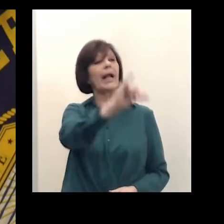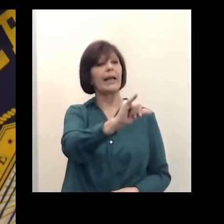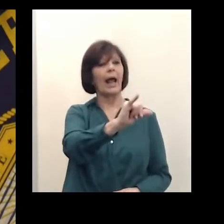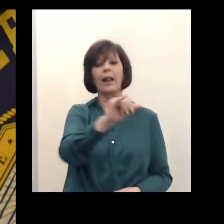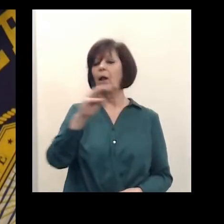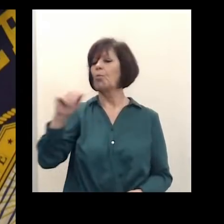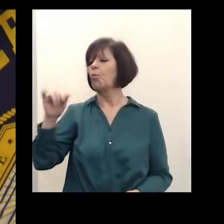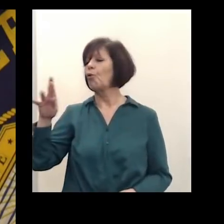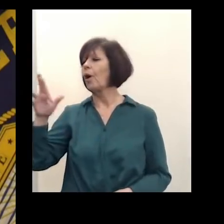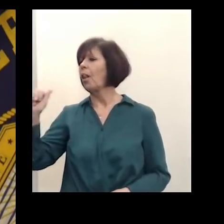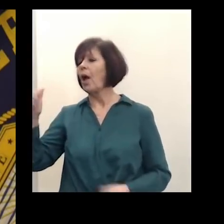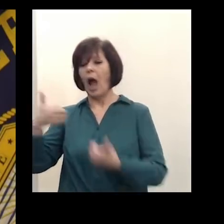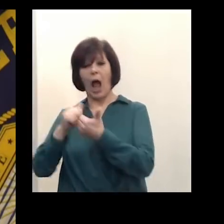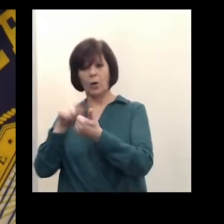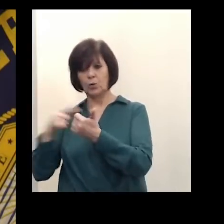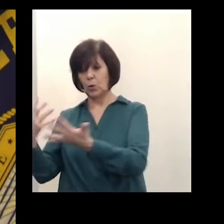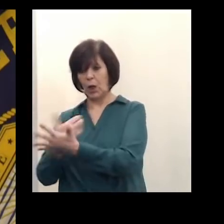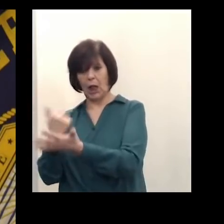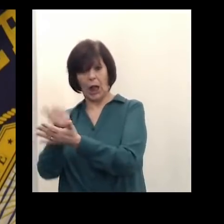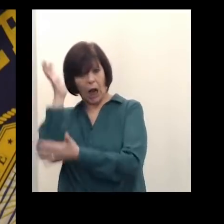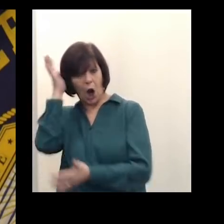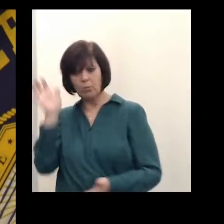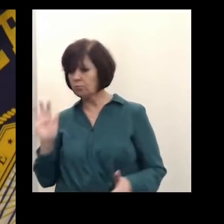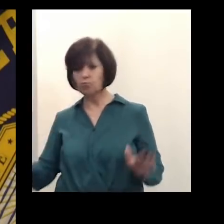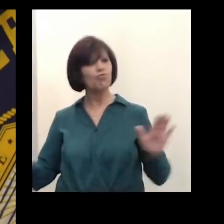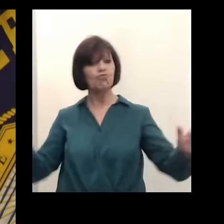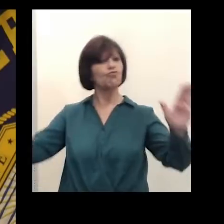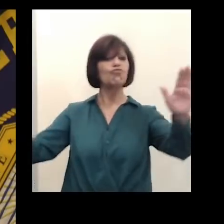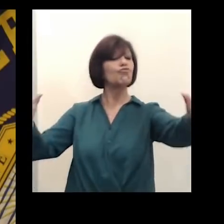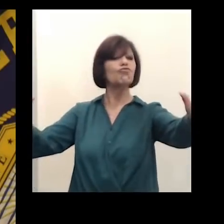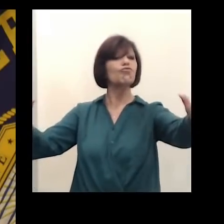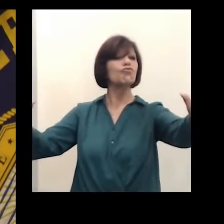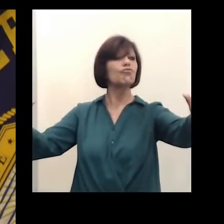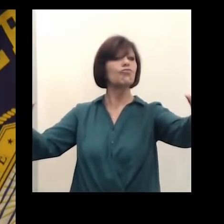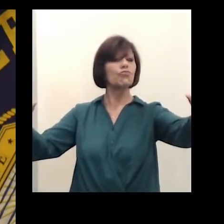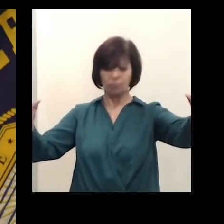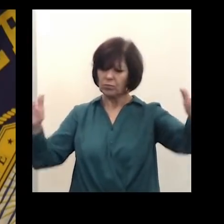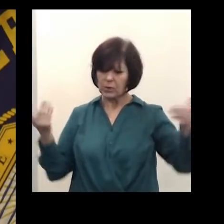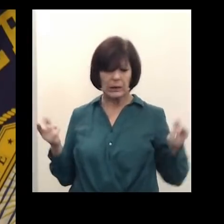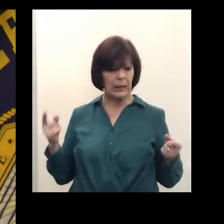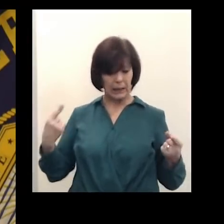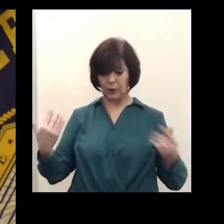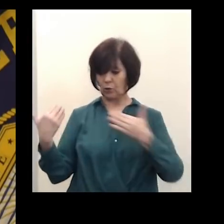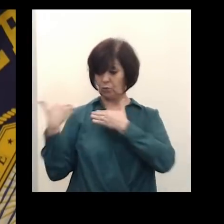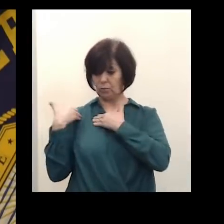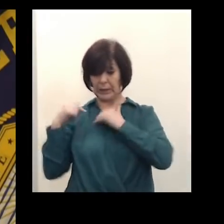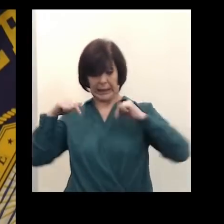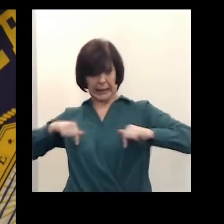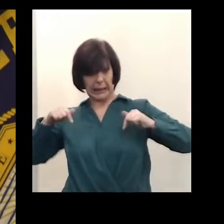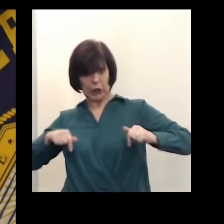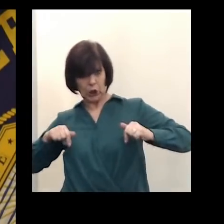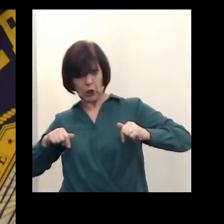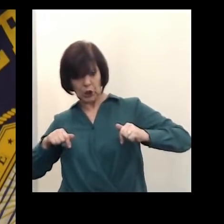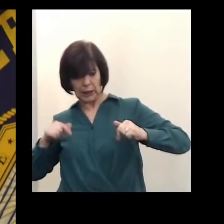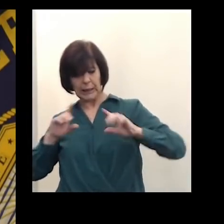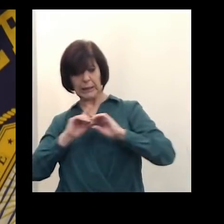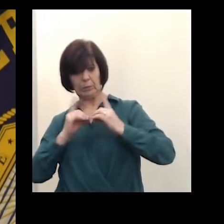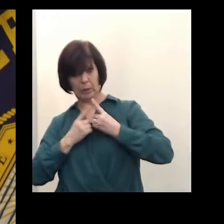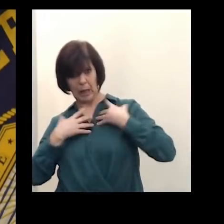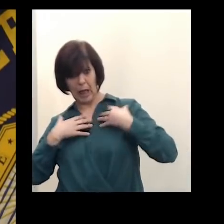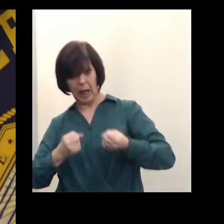its garbage, because that's their responsibility, it is the responsibility of the Erie County Department of Health to provide the health care